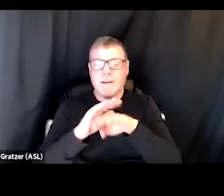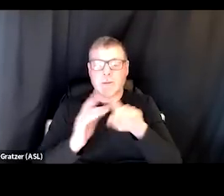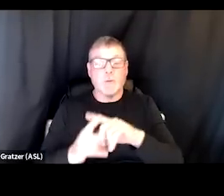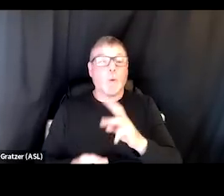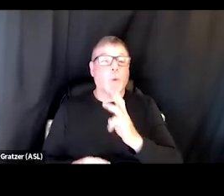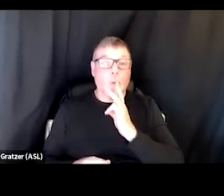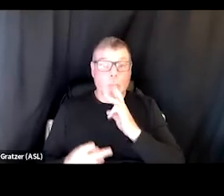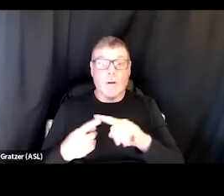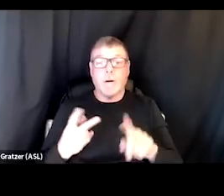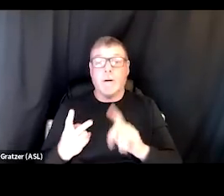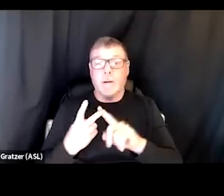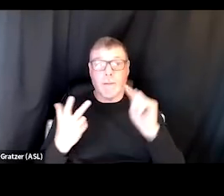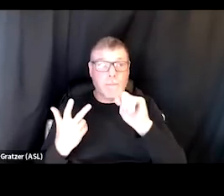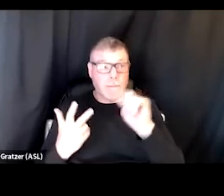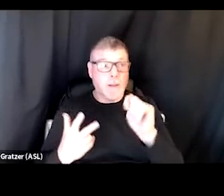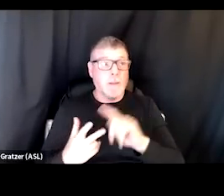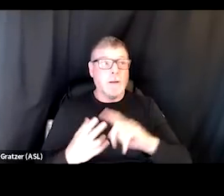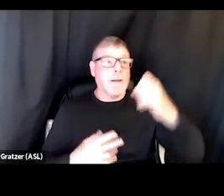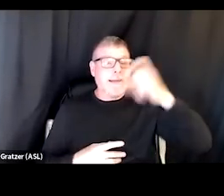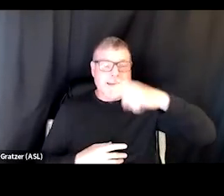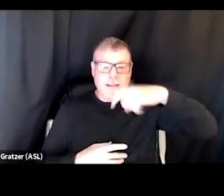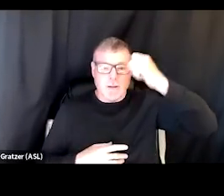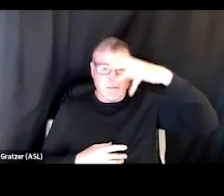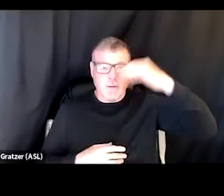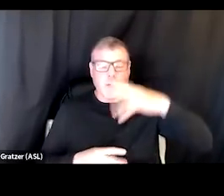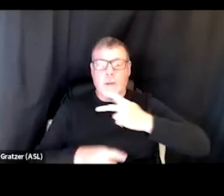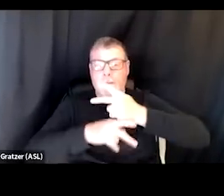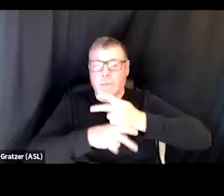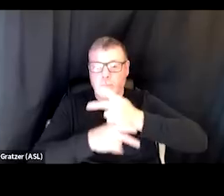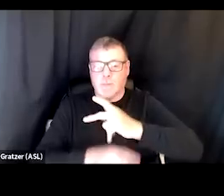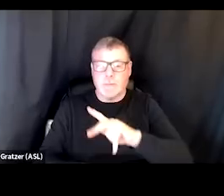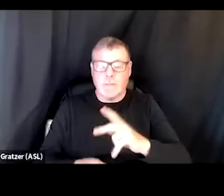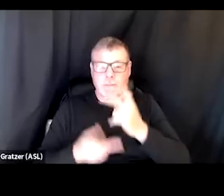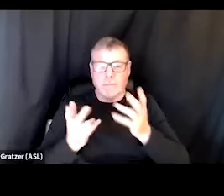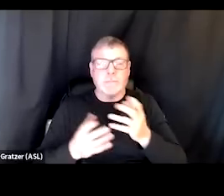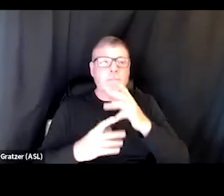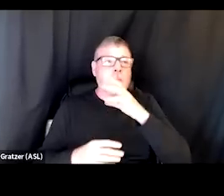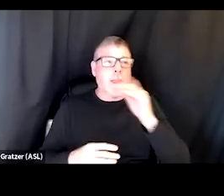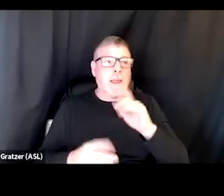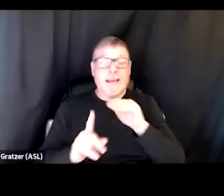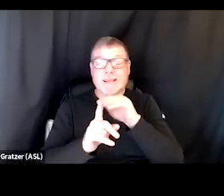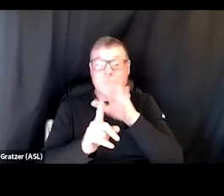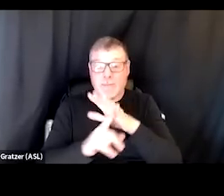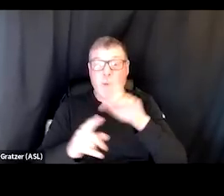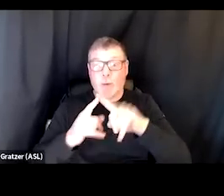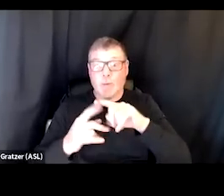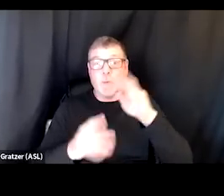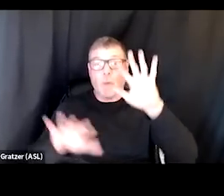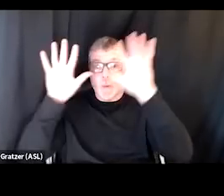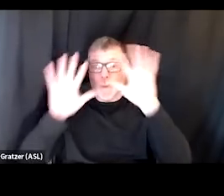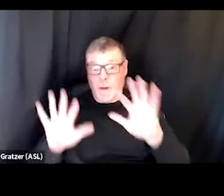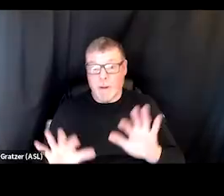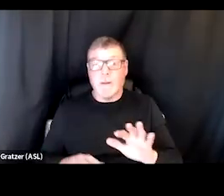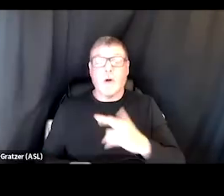bathroom facilities, ability to shower, to do personal care. The exposure to the elements is quite a risk for people,